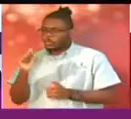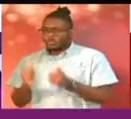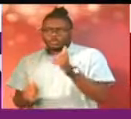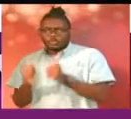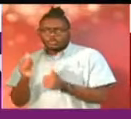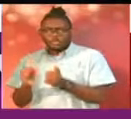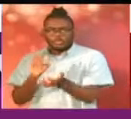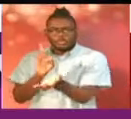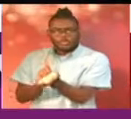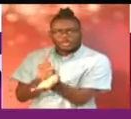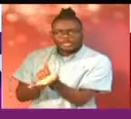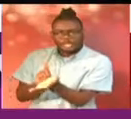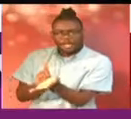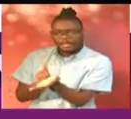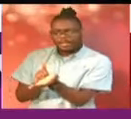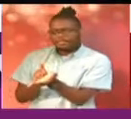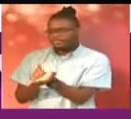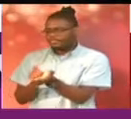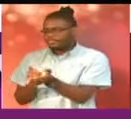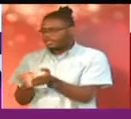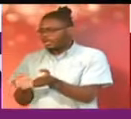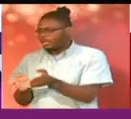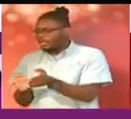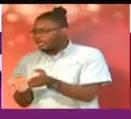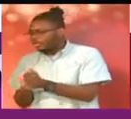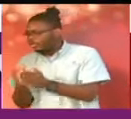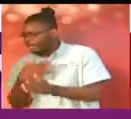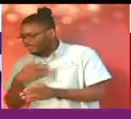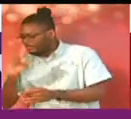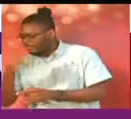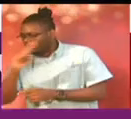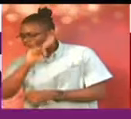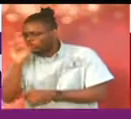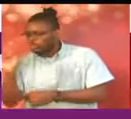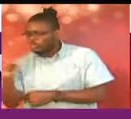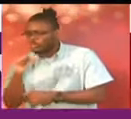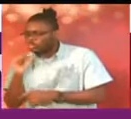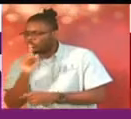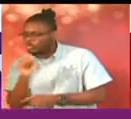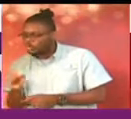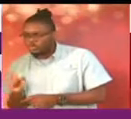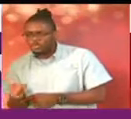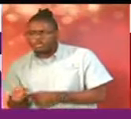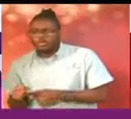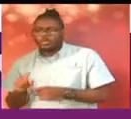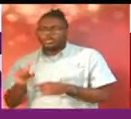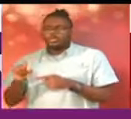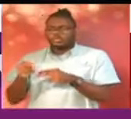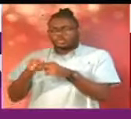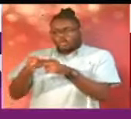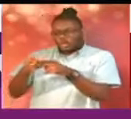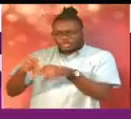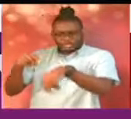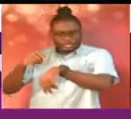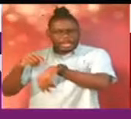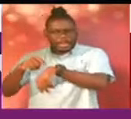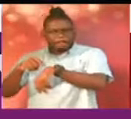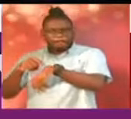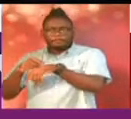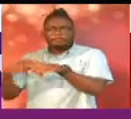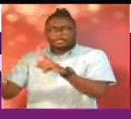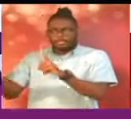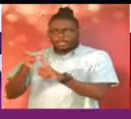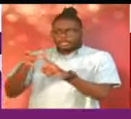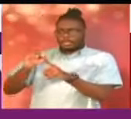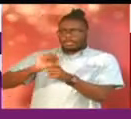first question. It's in regards to the shortening of the time between infection and vaccination from 6